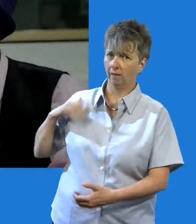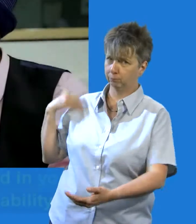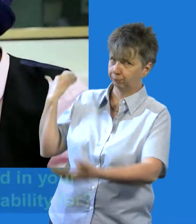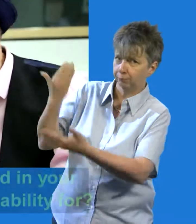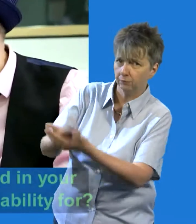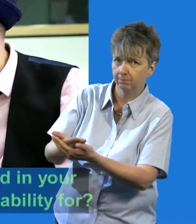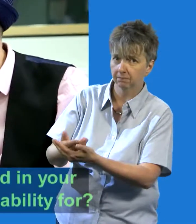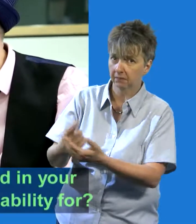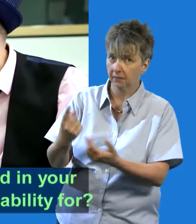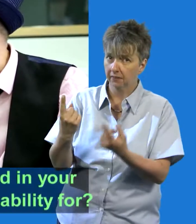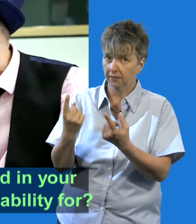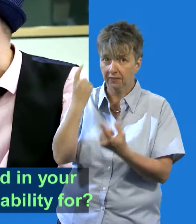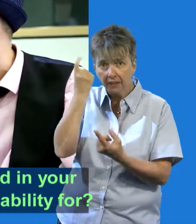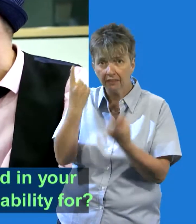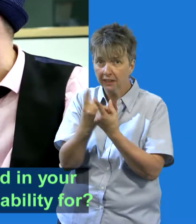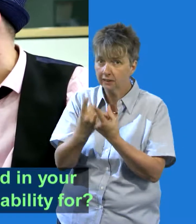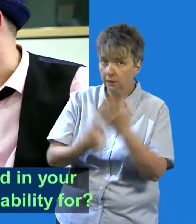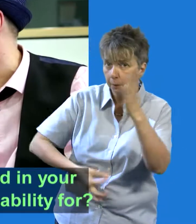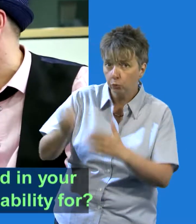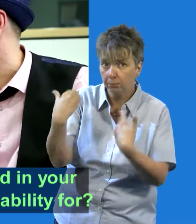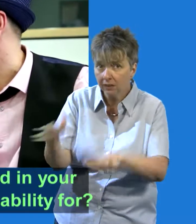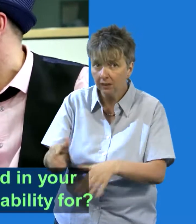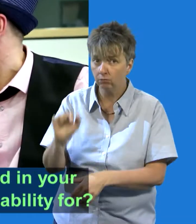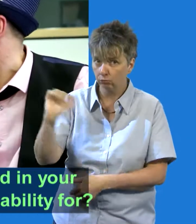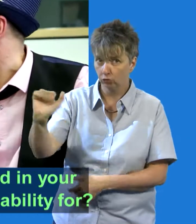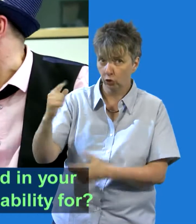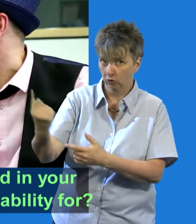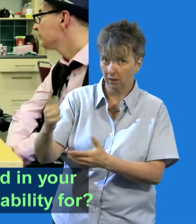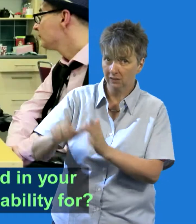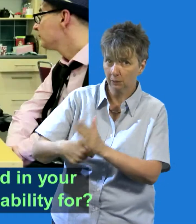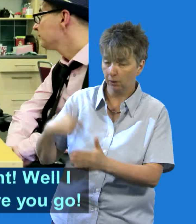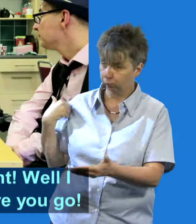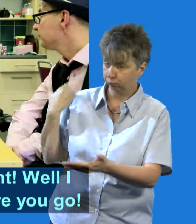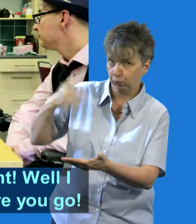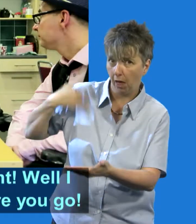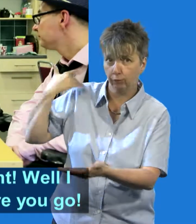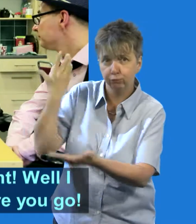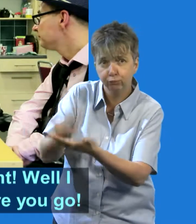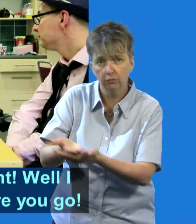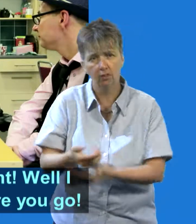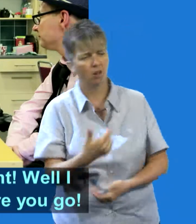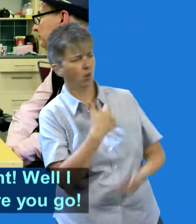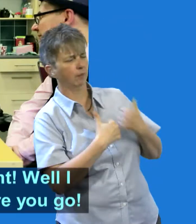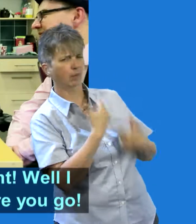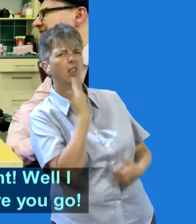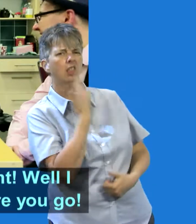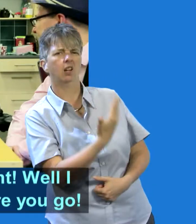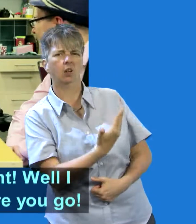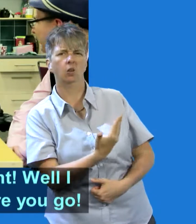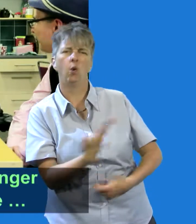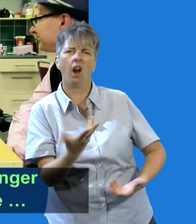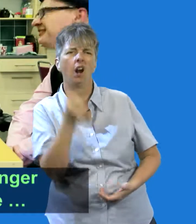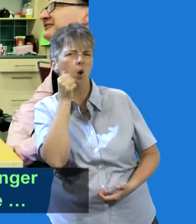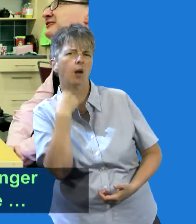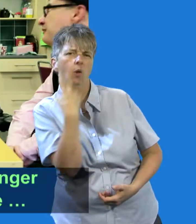Do you think things have changed in your lifetime though? Because you've lived with disability for... Oh, thank you for that compliment. I know I'm the oldest, but there you